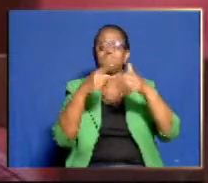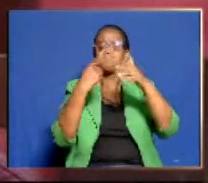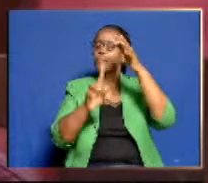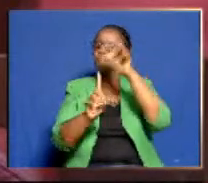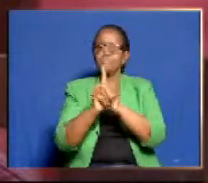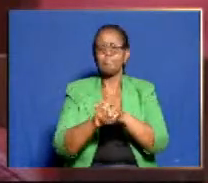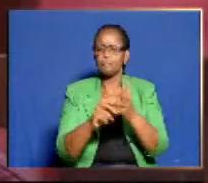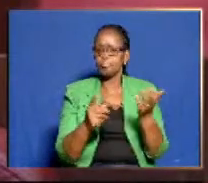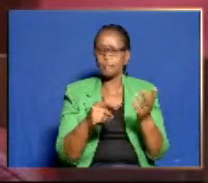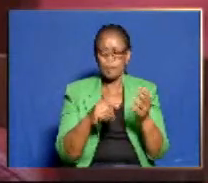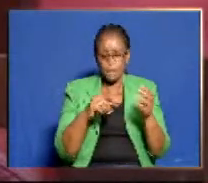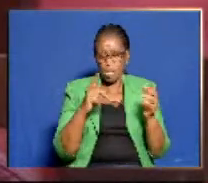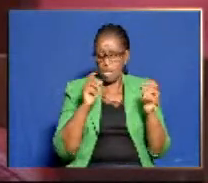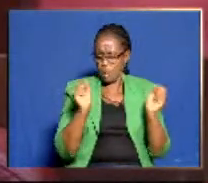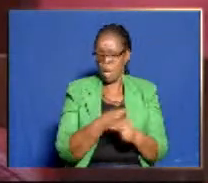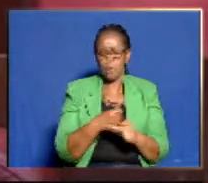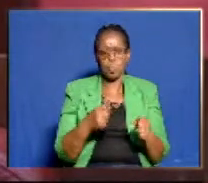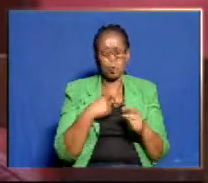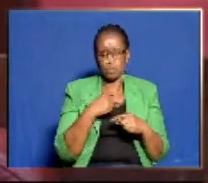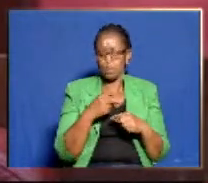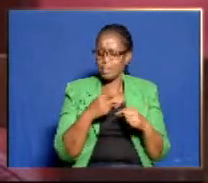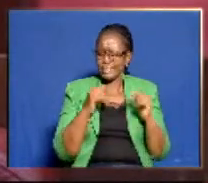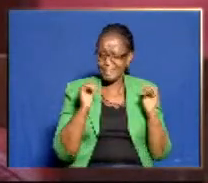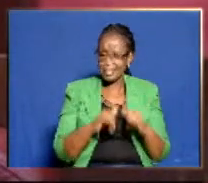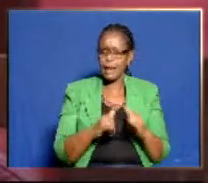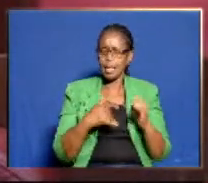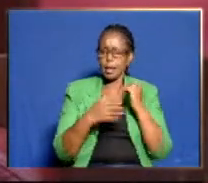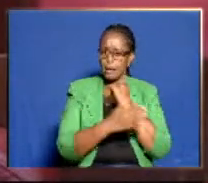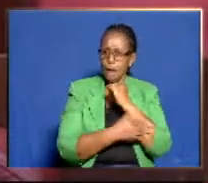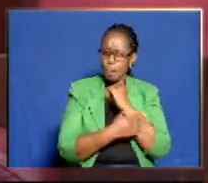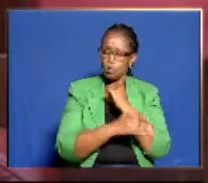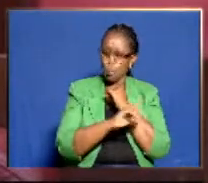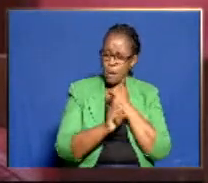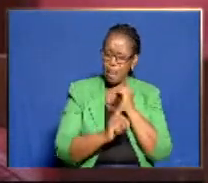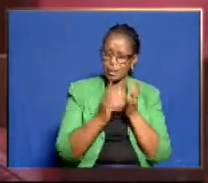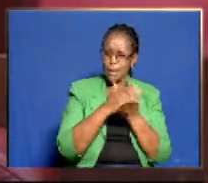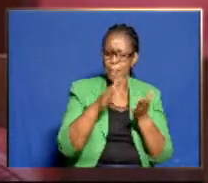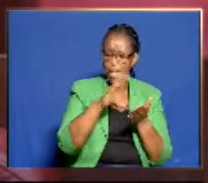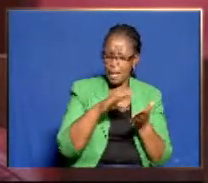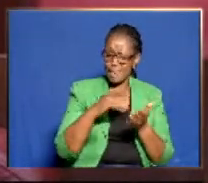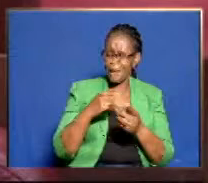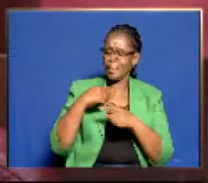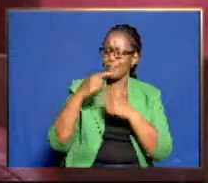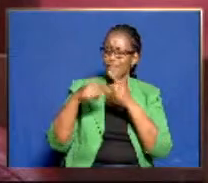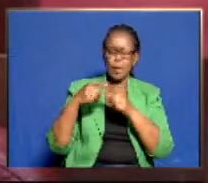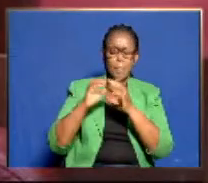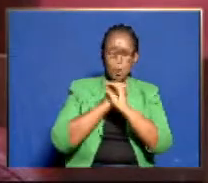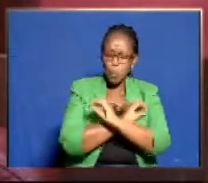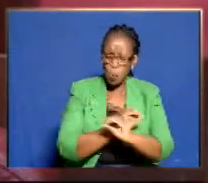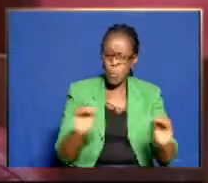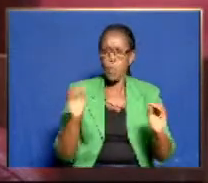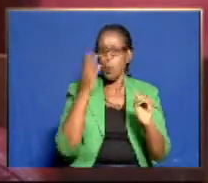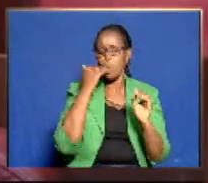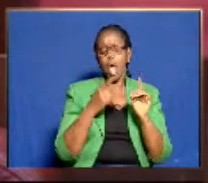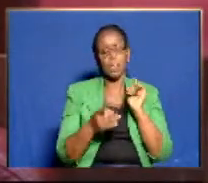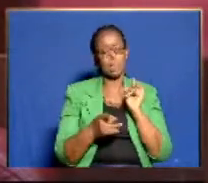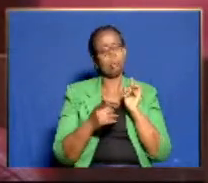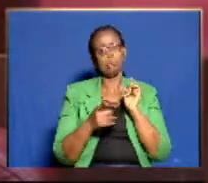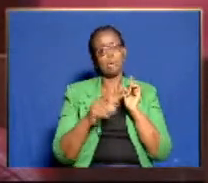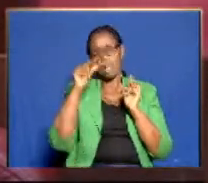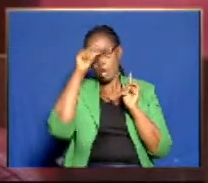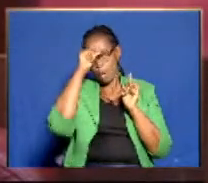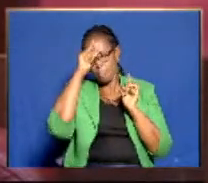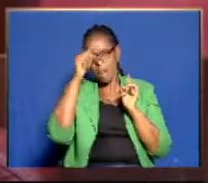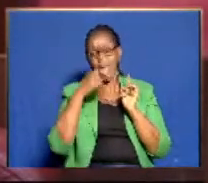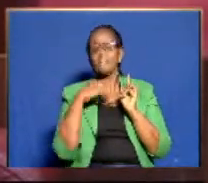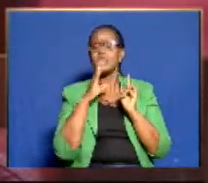where some areas cannot be developed every time because of reasons of pending bills or national debt ceiling. This, as a